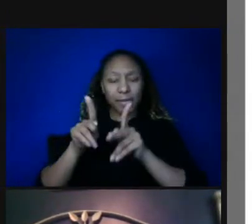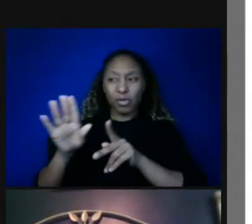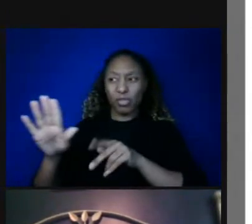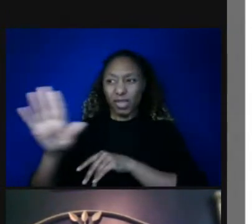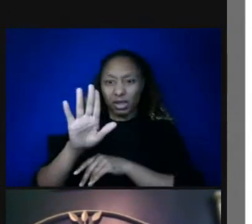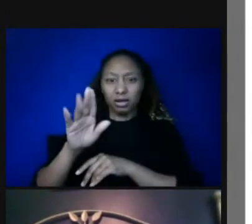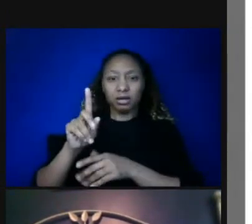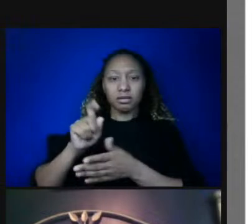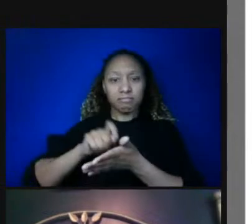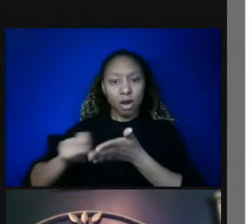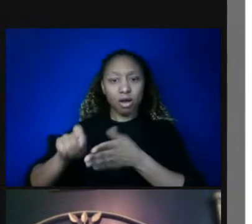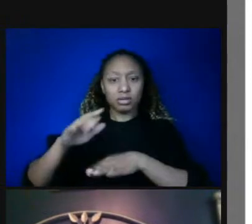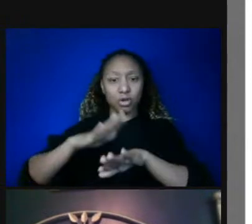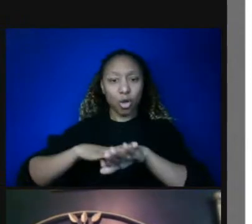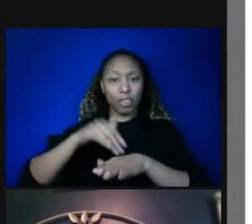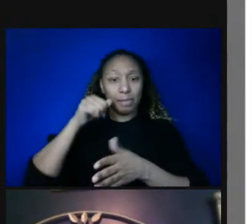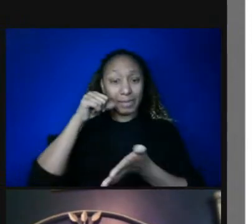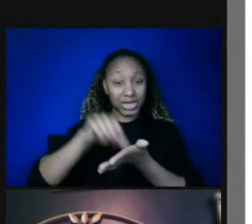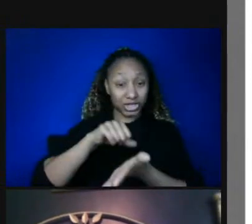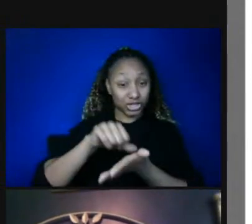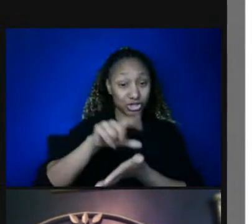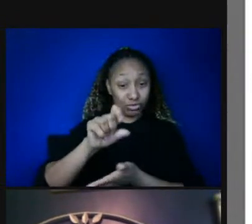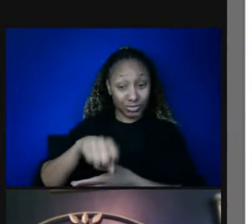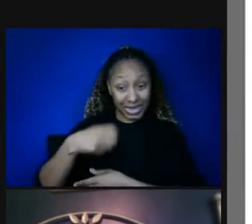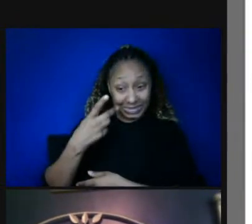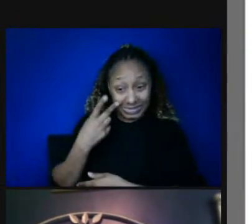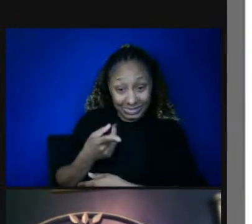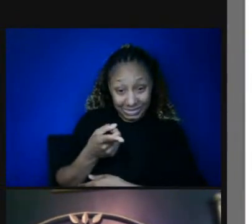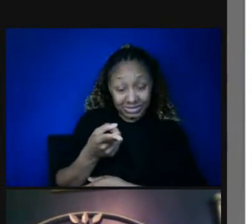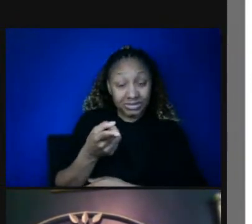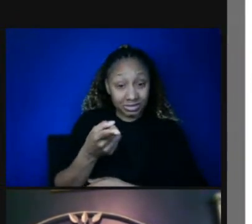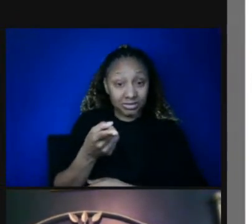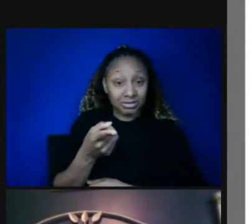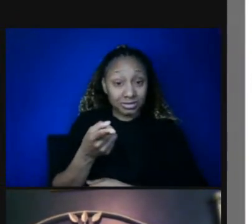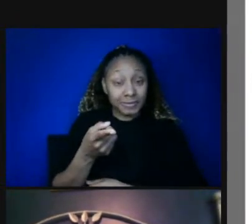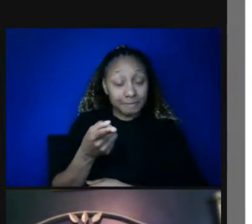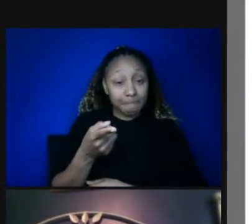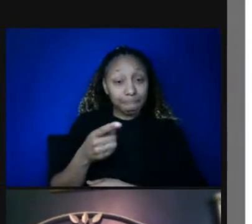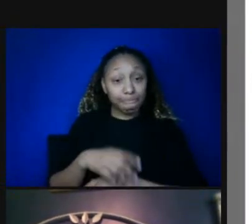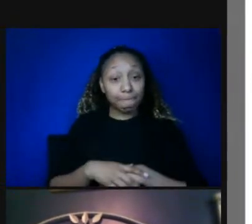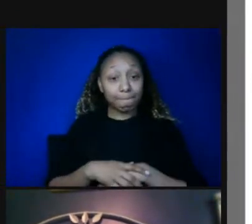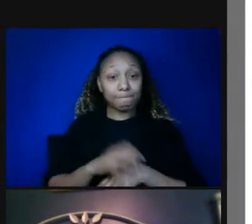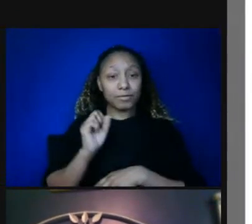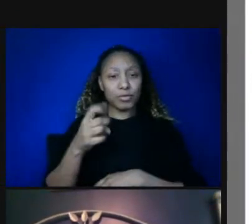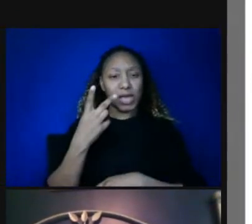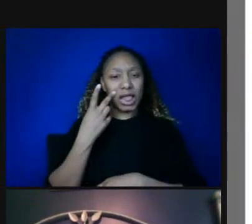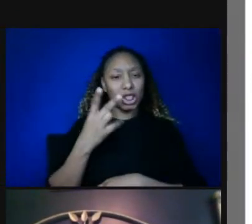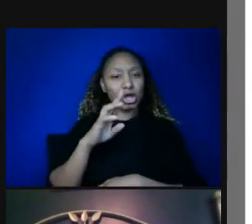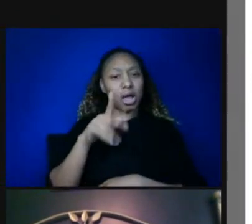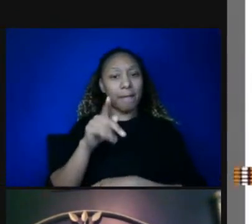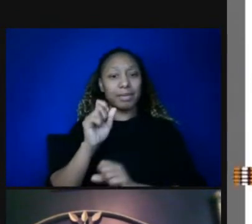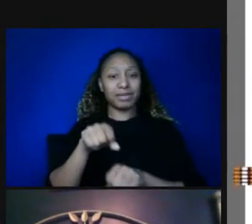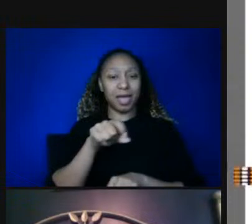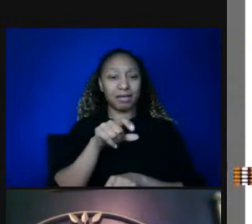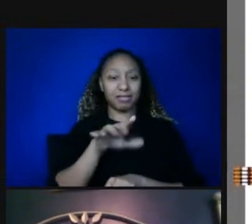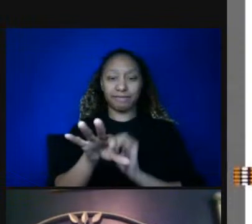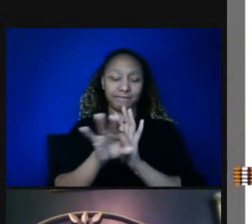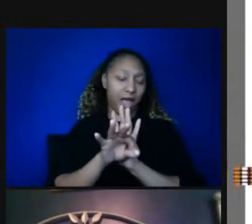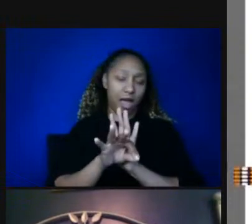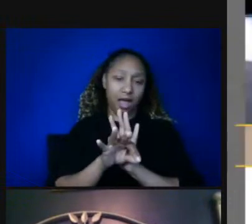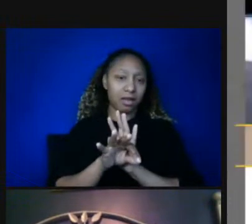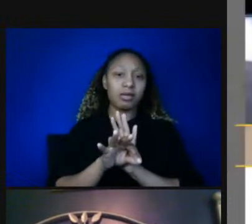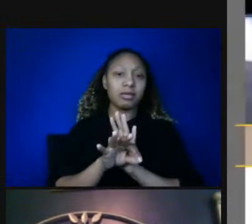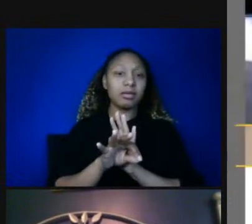on the page. So you can go here and look up and find these documents that have been